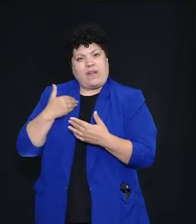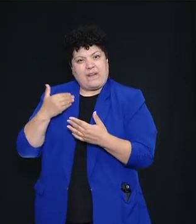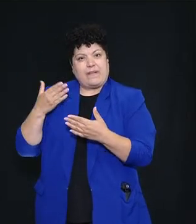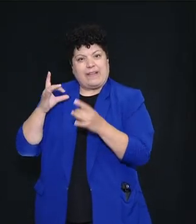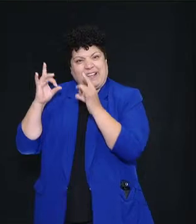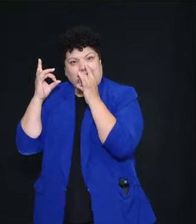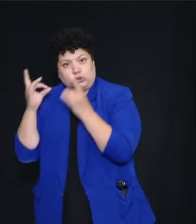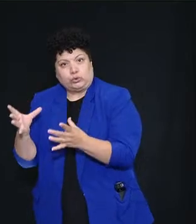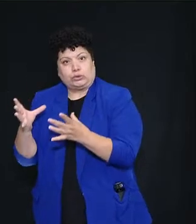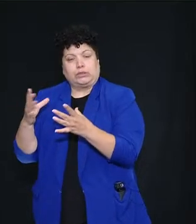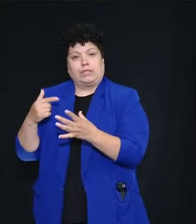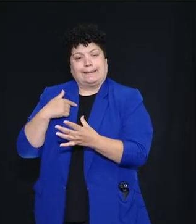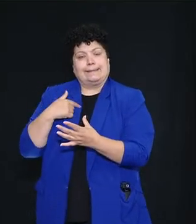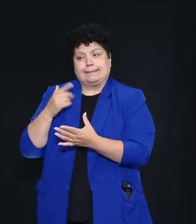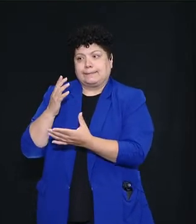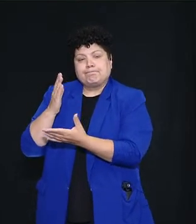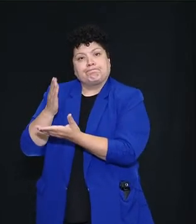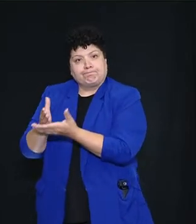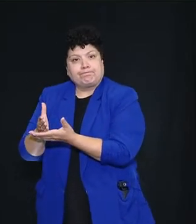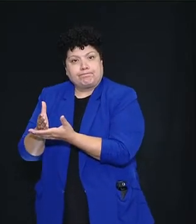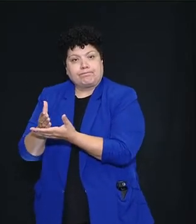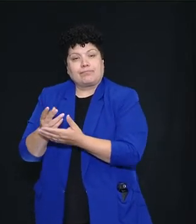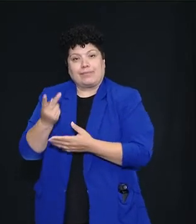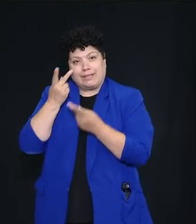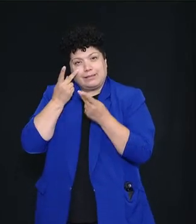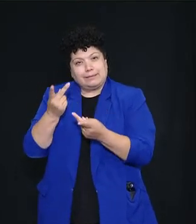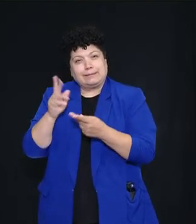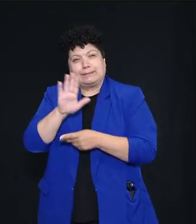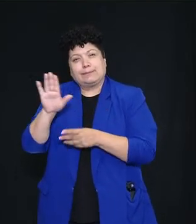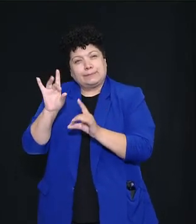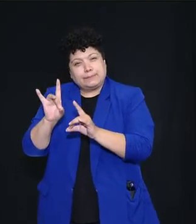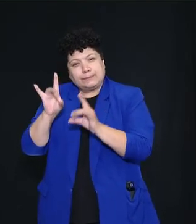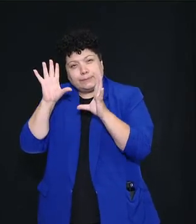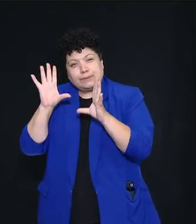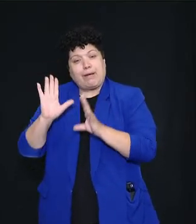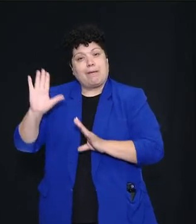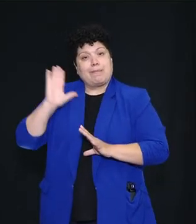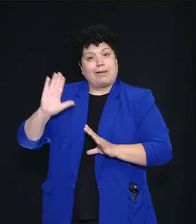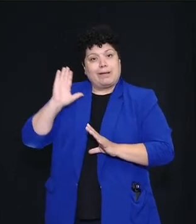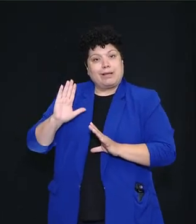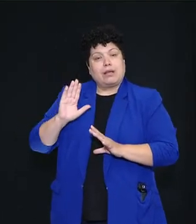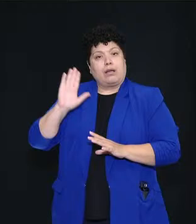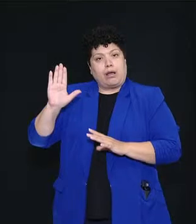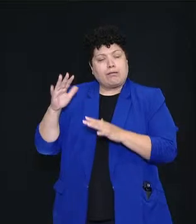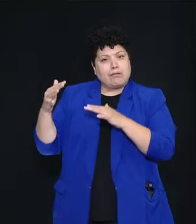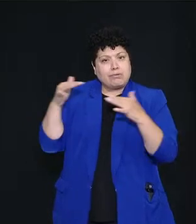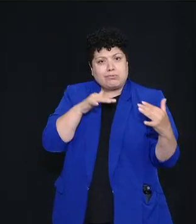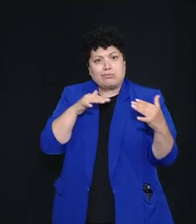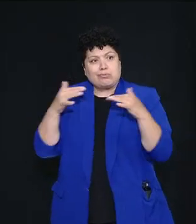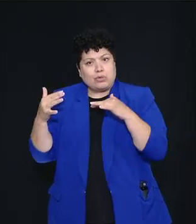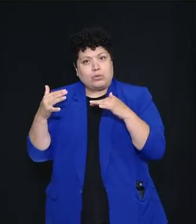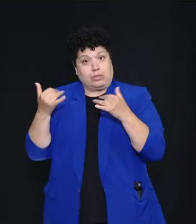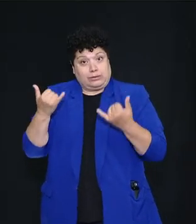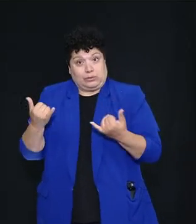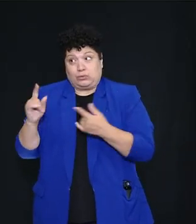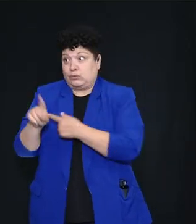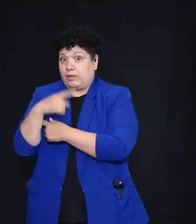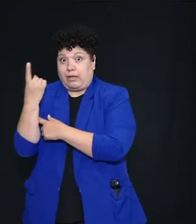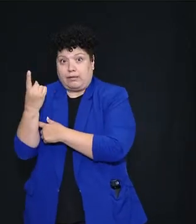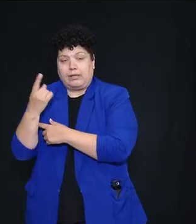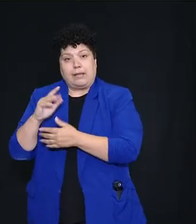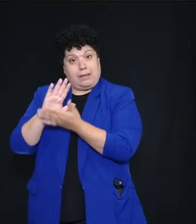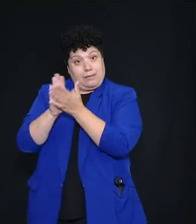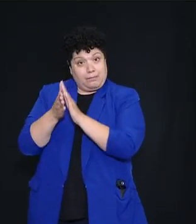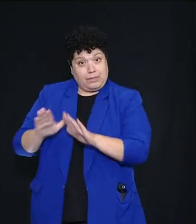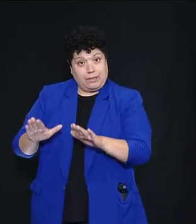hatred. A witness of tragic acts of violence in the past recently observed that peace has